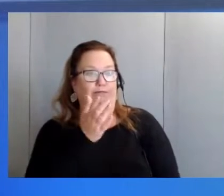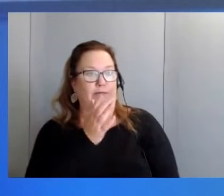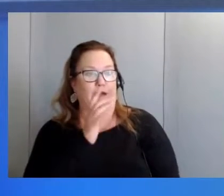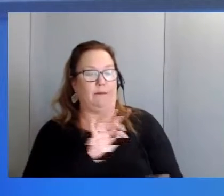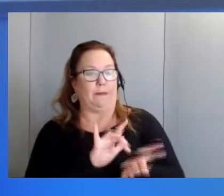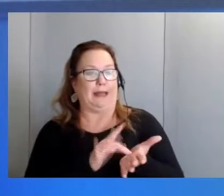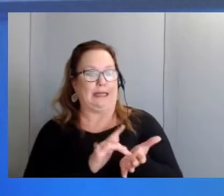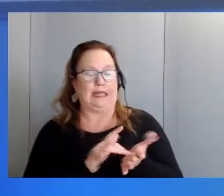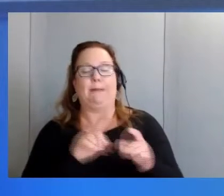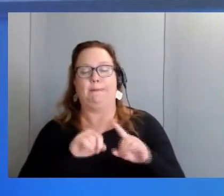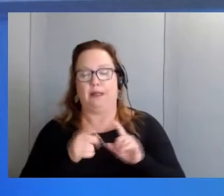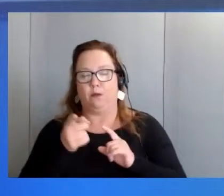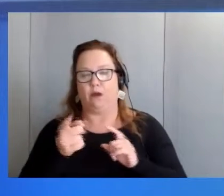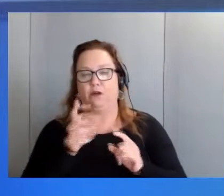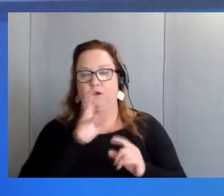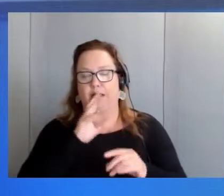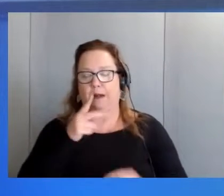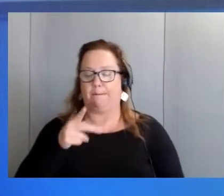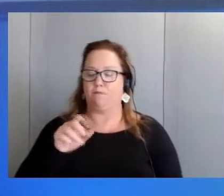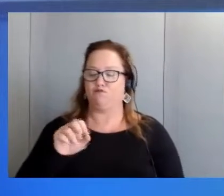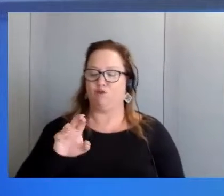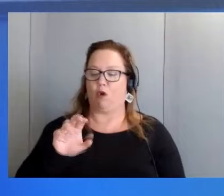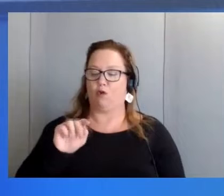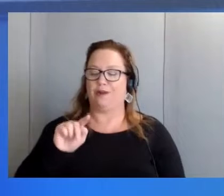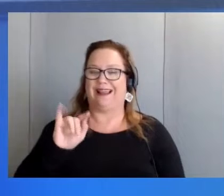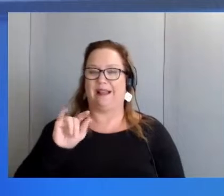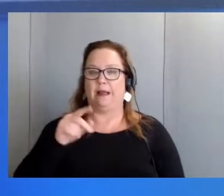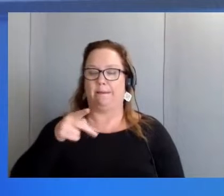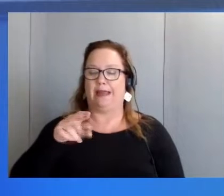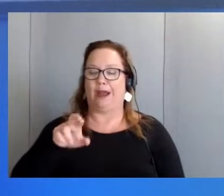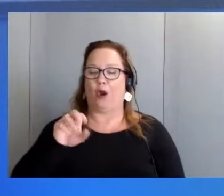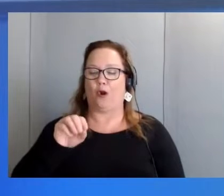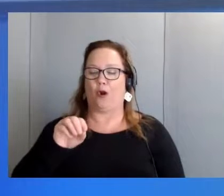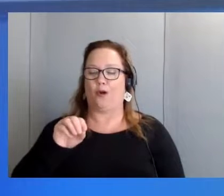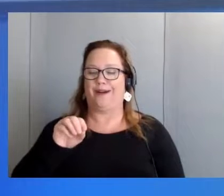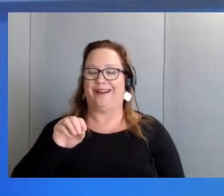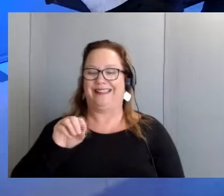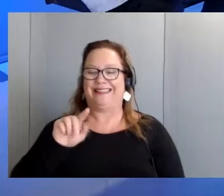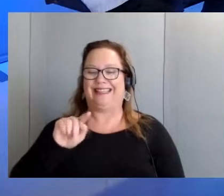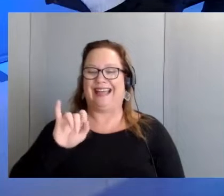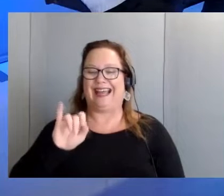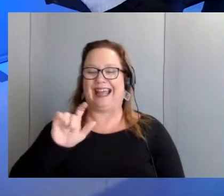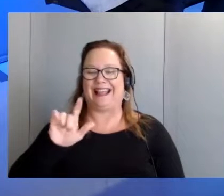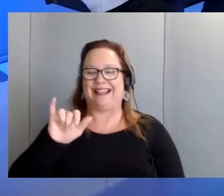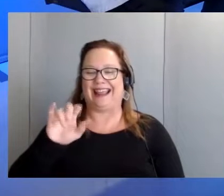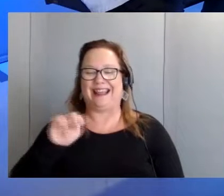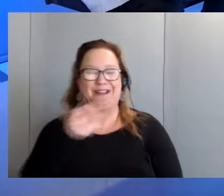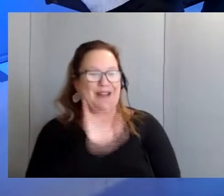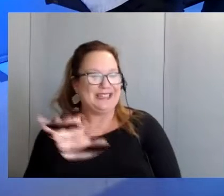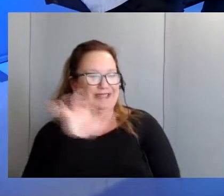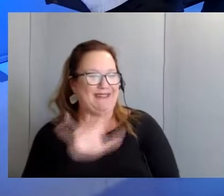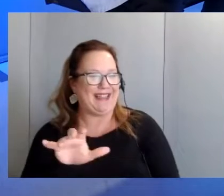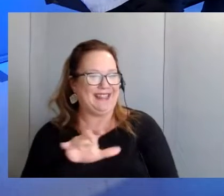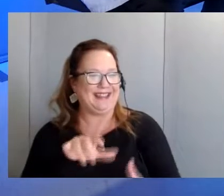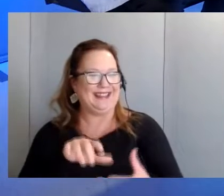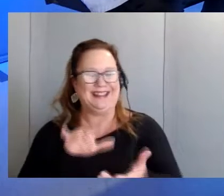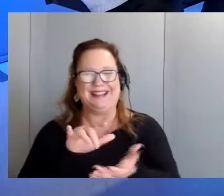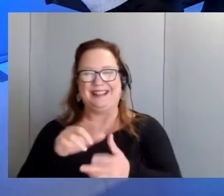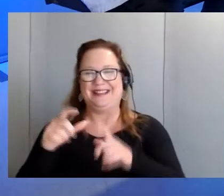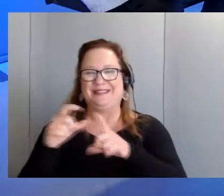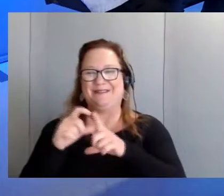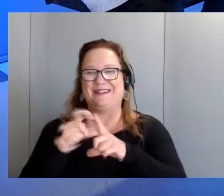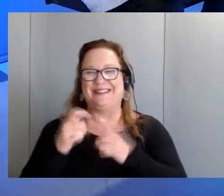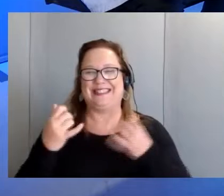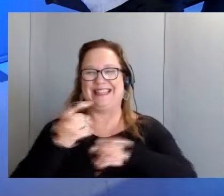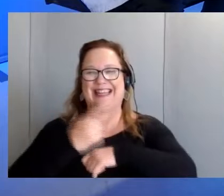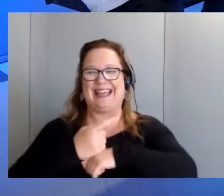to is Protalin. Protilin. I told you, you got to spell these. You got to spell these big words for us today. He's